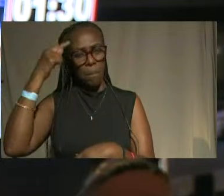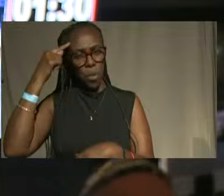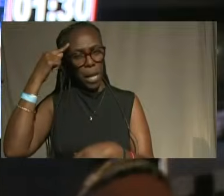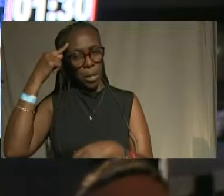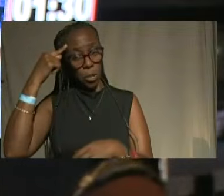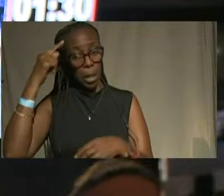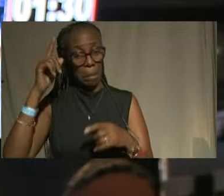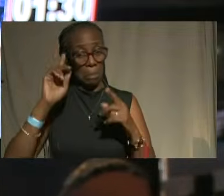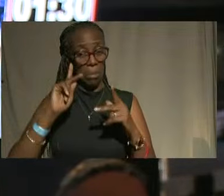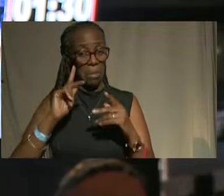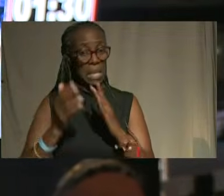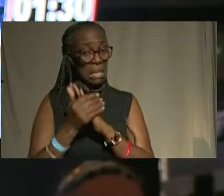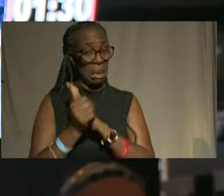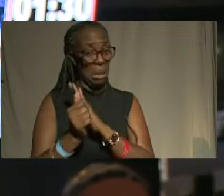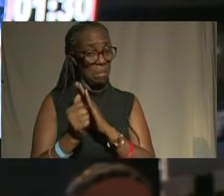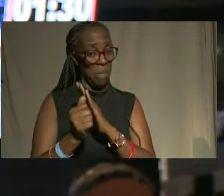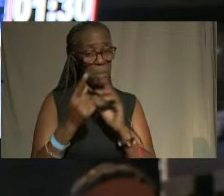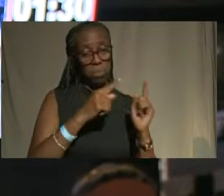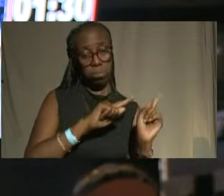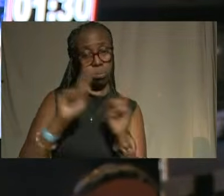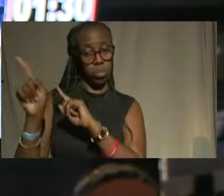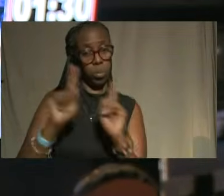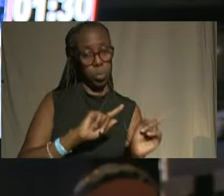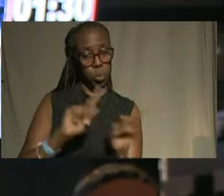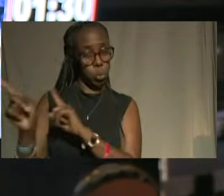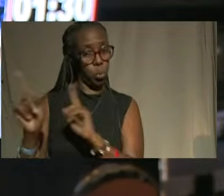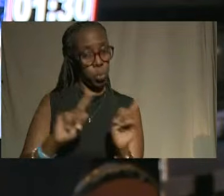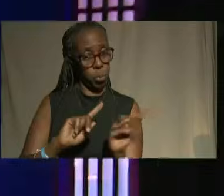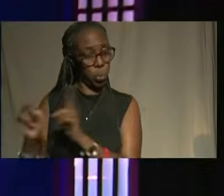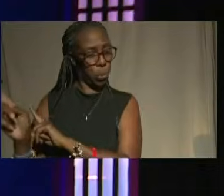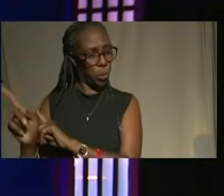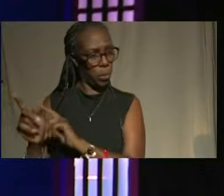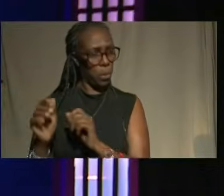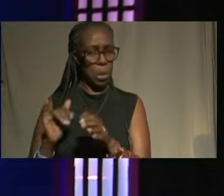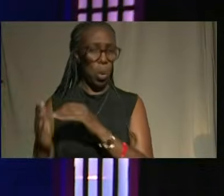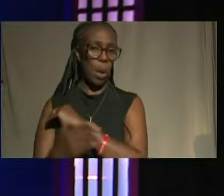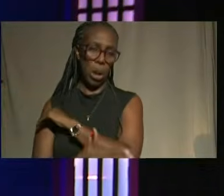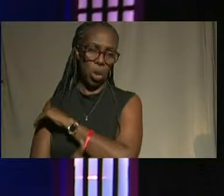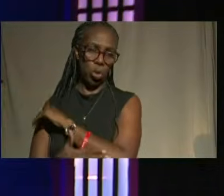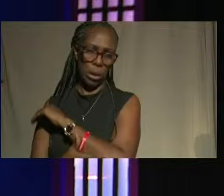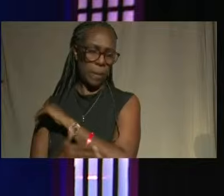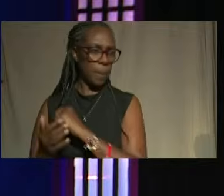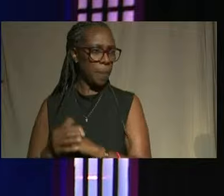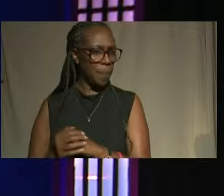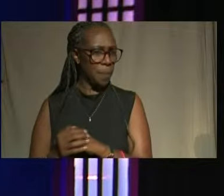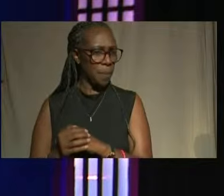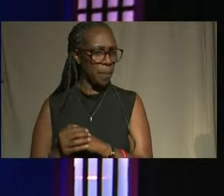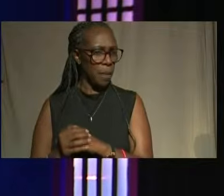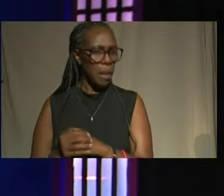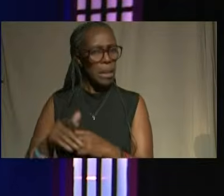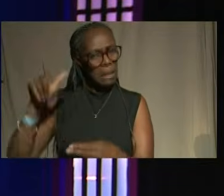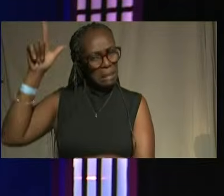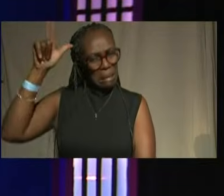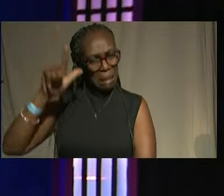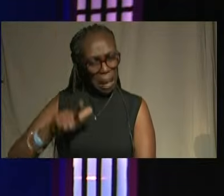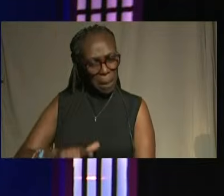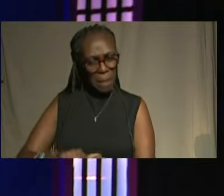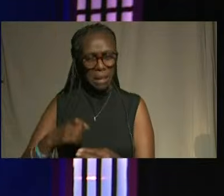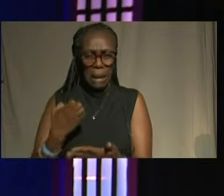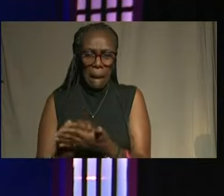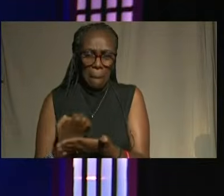negatively impacting our economy. Considering the various causes of this trend, such as limited employment